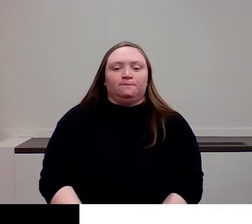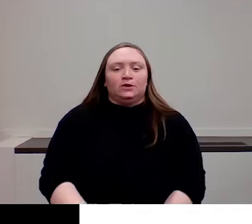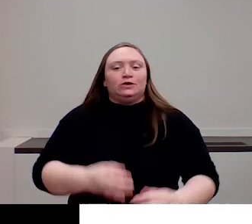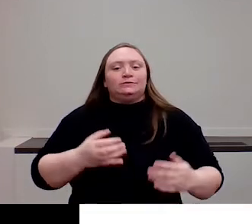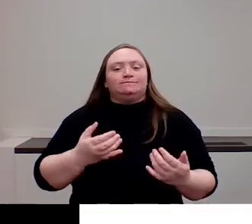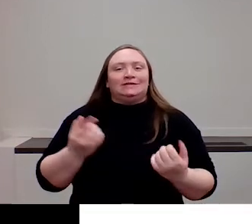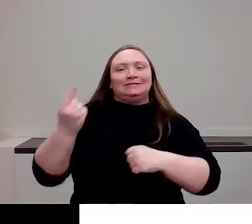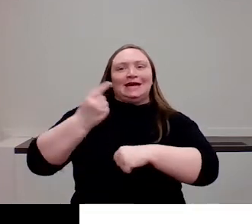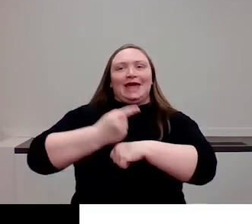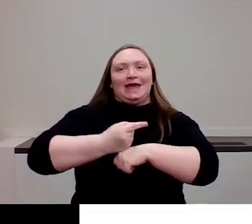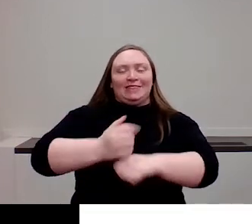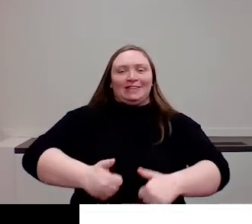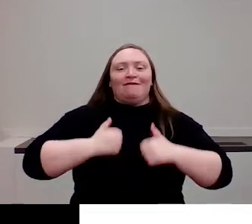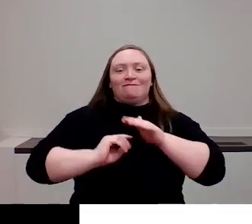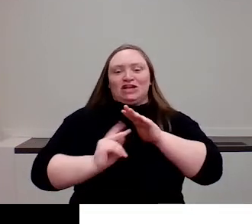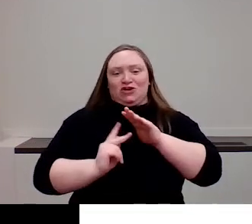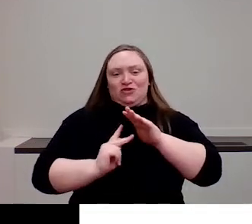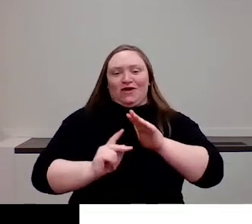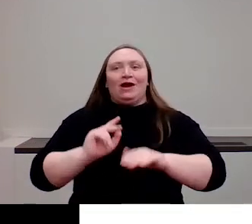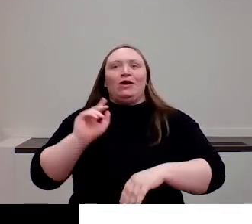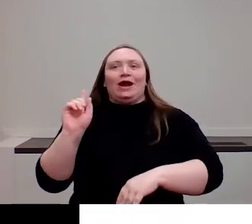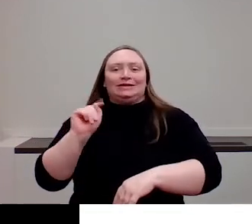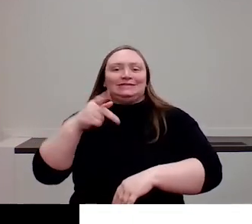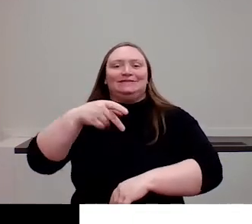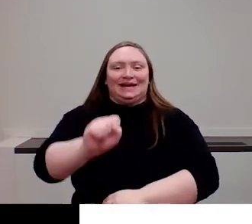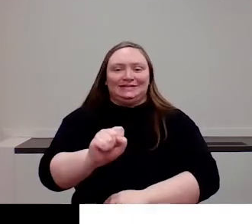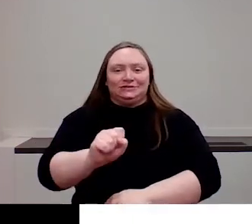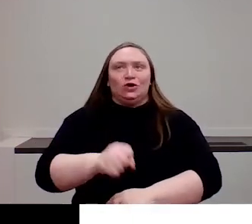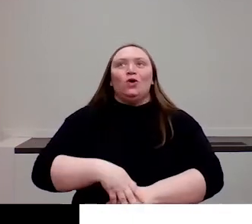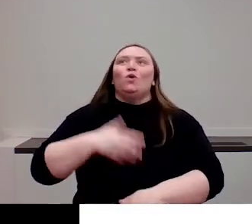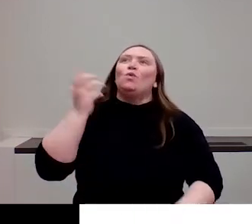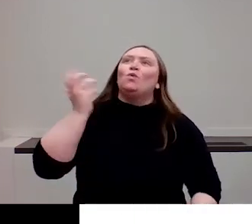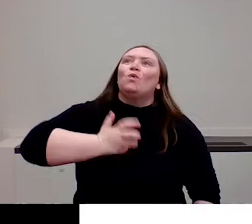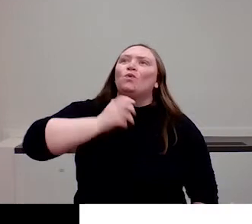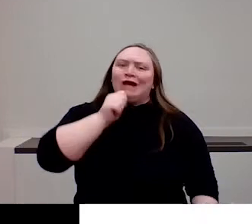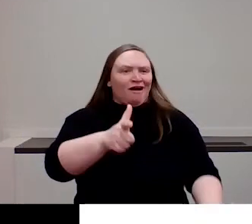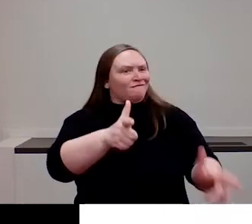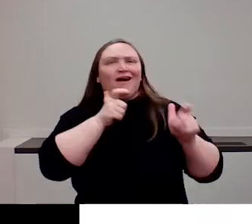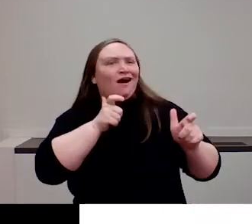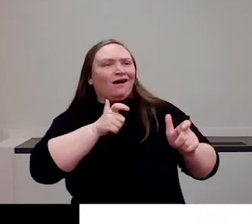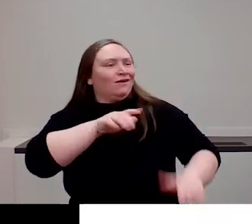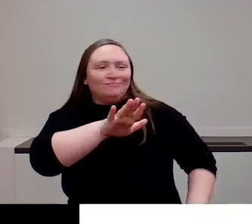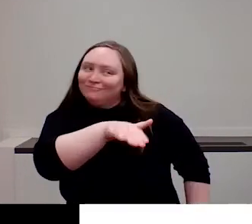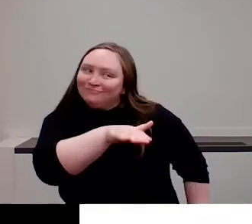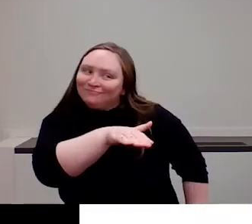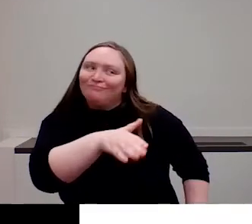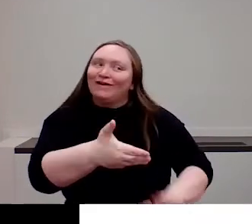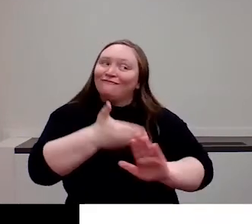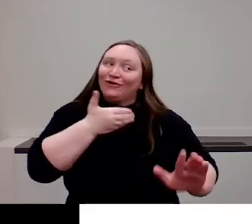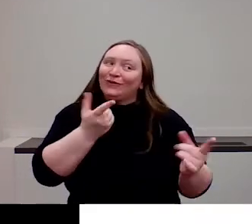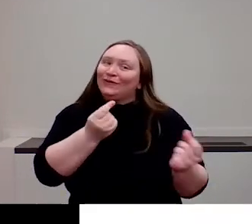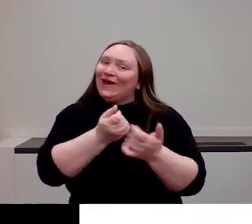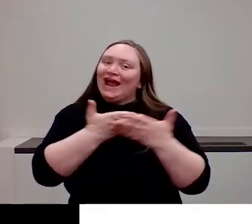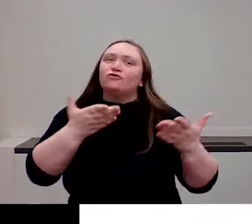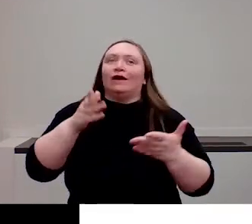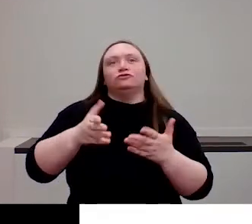A day in life of a kindergartner at TPS. Whoa, not so fast, kiddo. Before we do anything, we